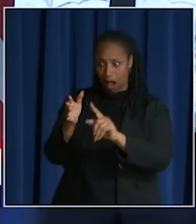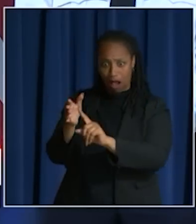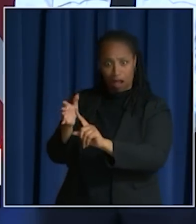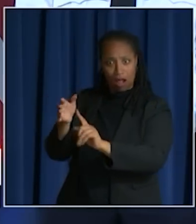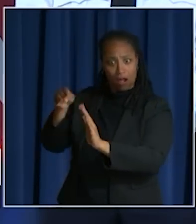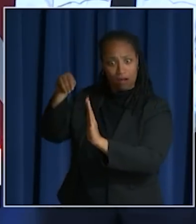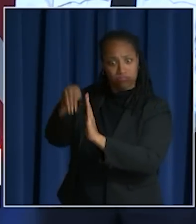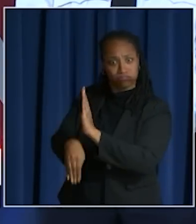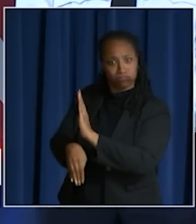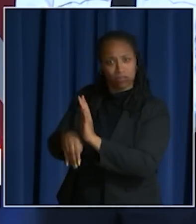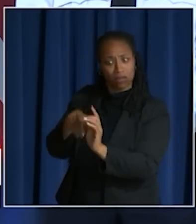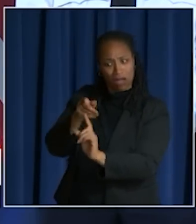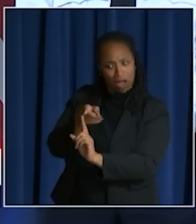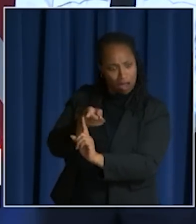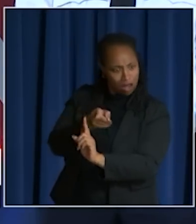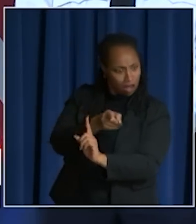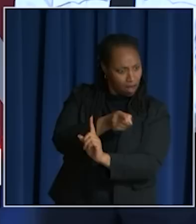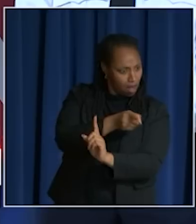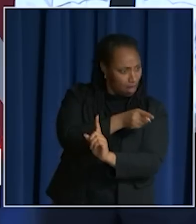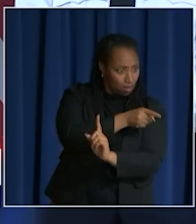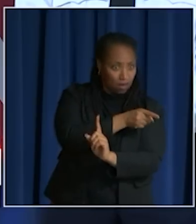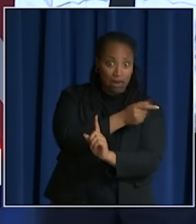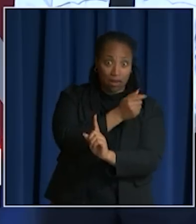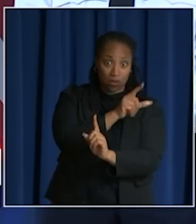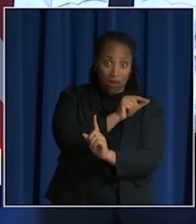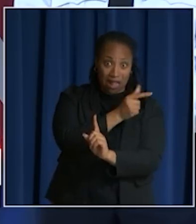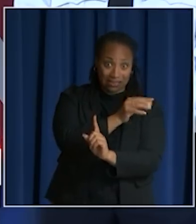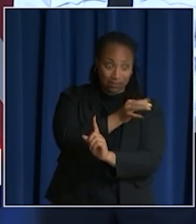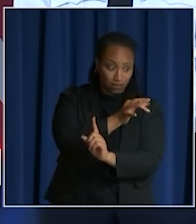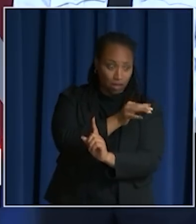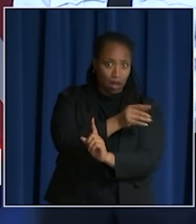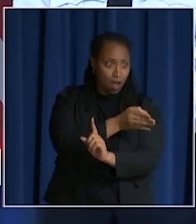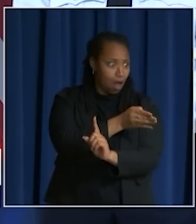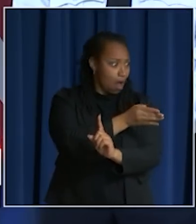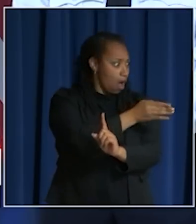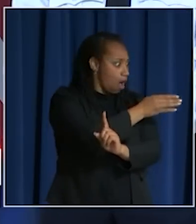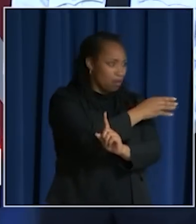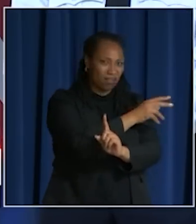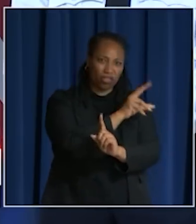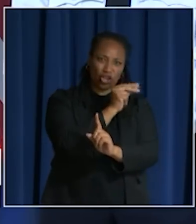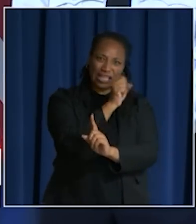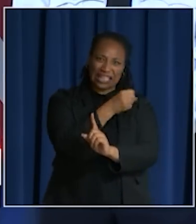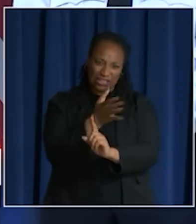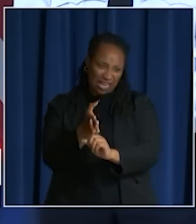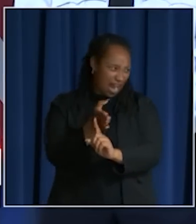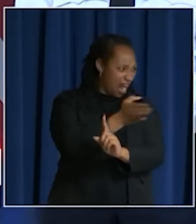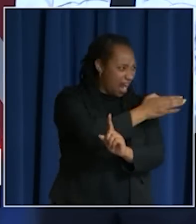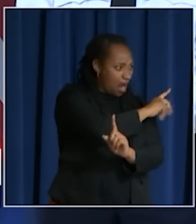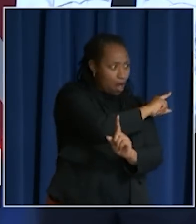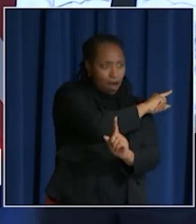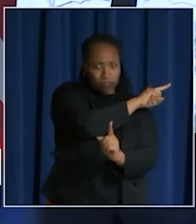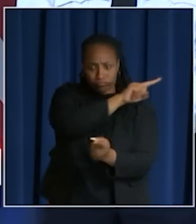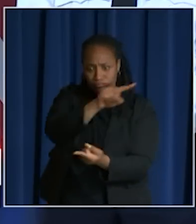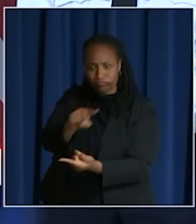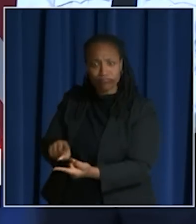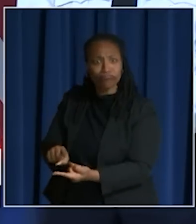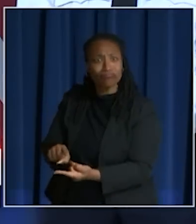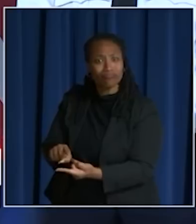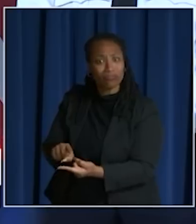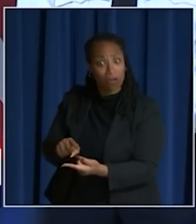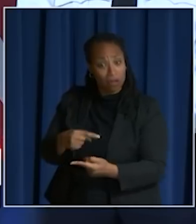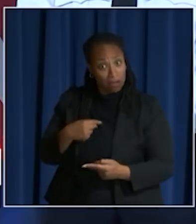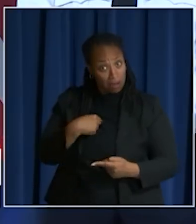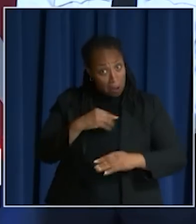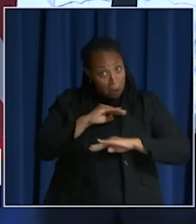low. We're not satisfied. We haven't taken our foot off the gas, and we continue to look